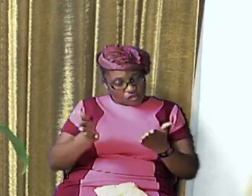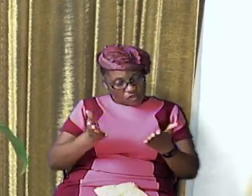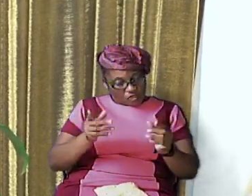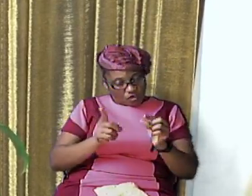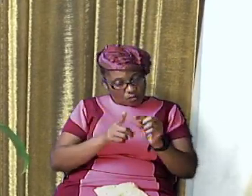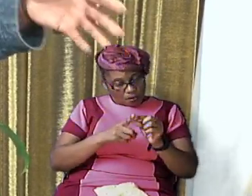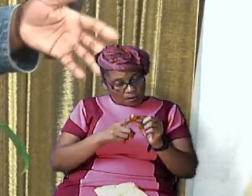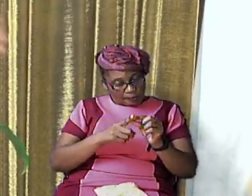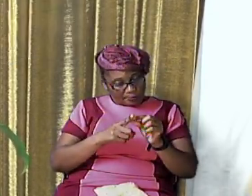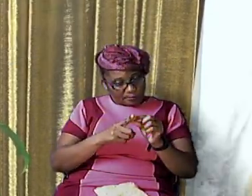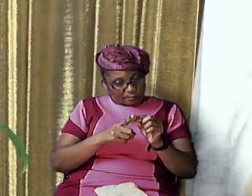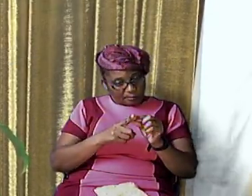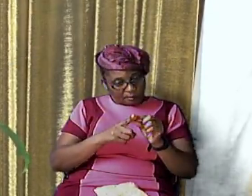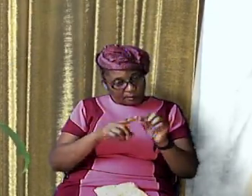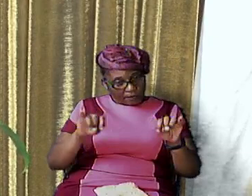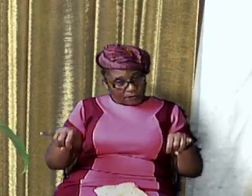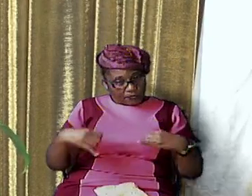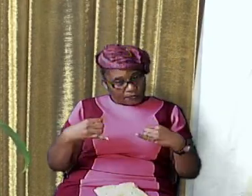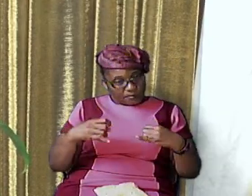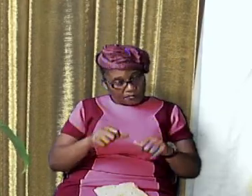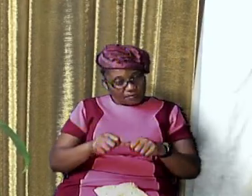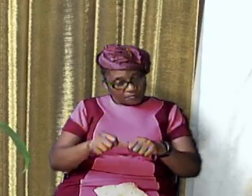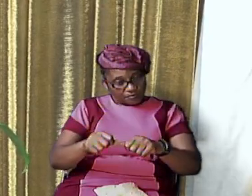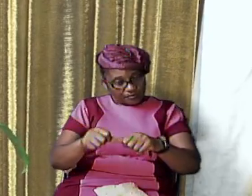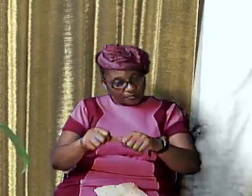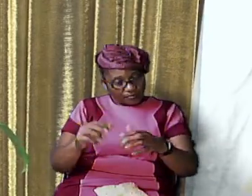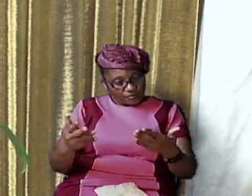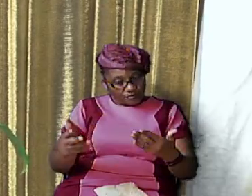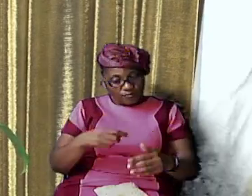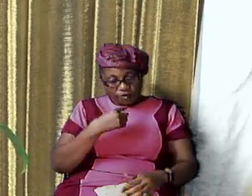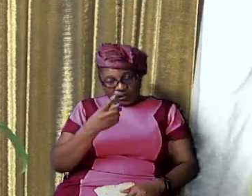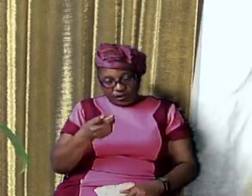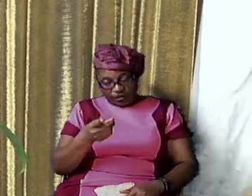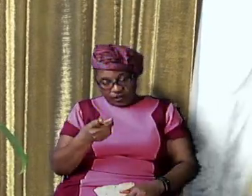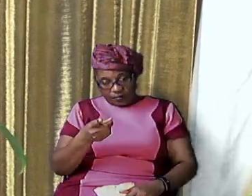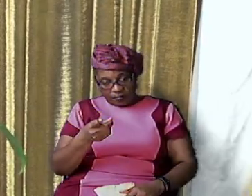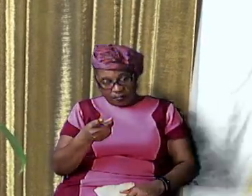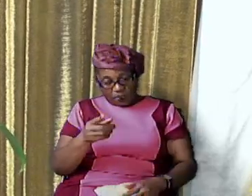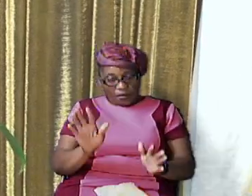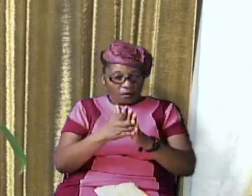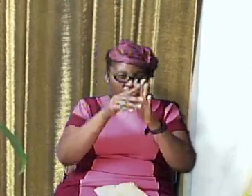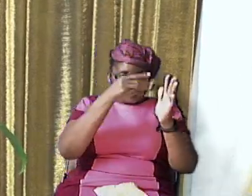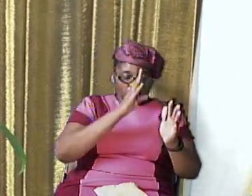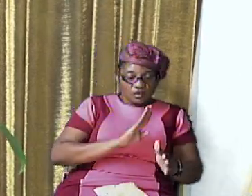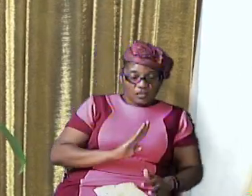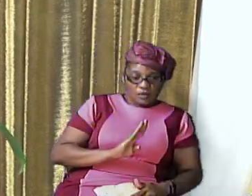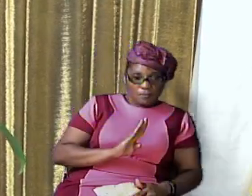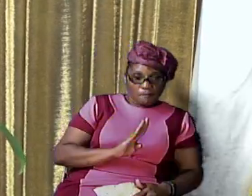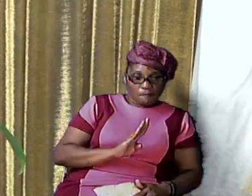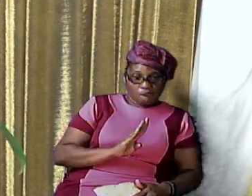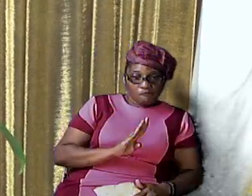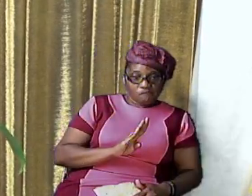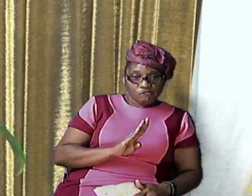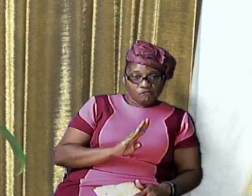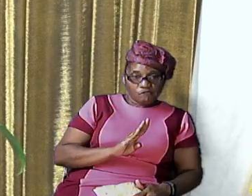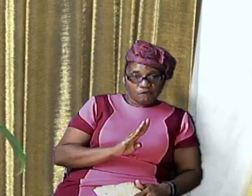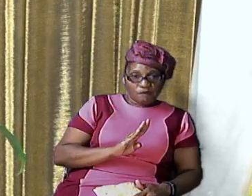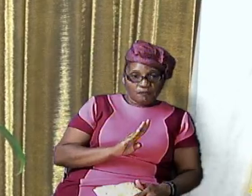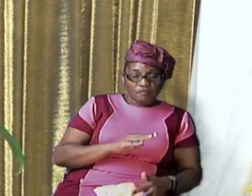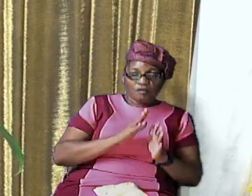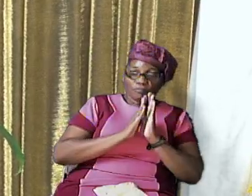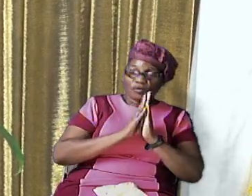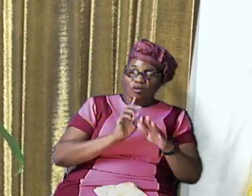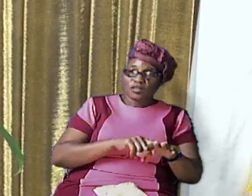word. And it's just in continuation with what was said. So, praise God. We did in devotion